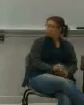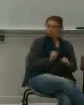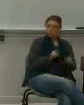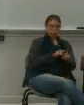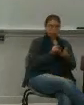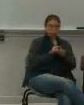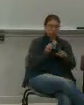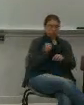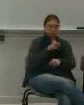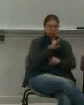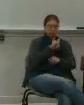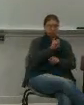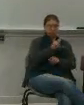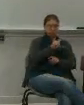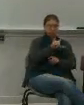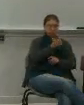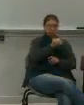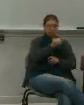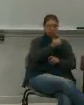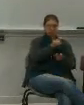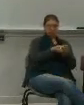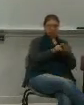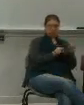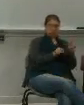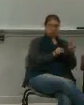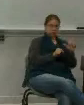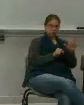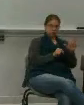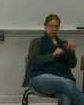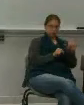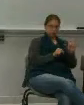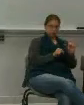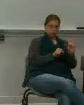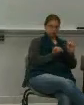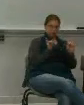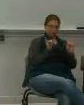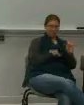take sulfate to sulfide, and that's